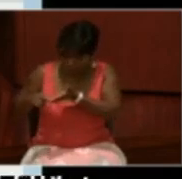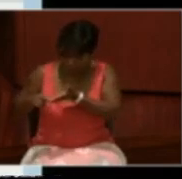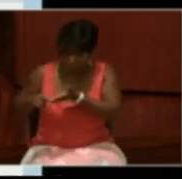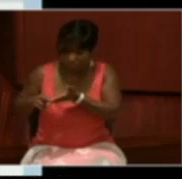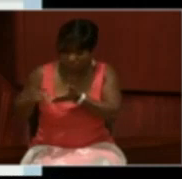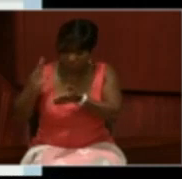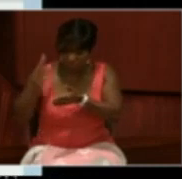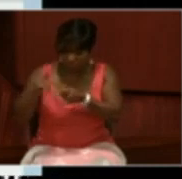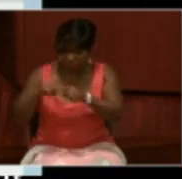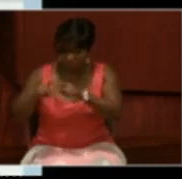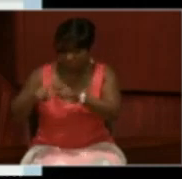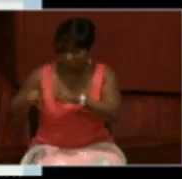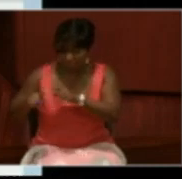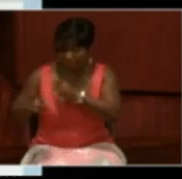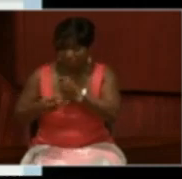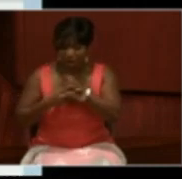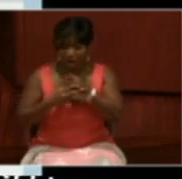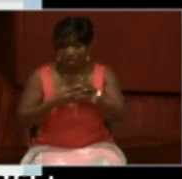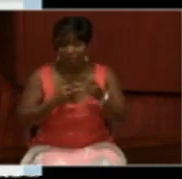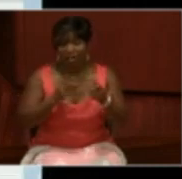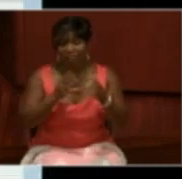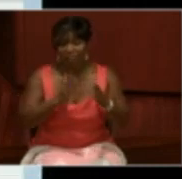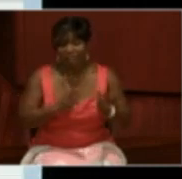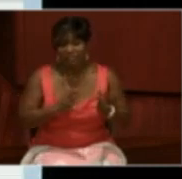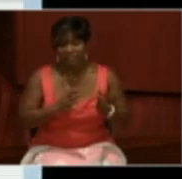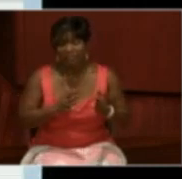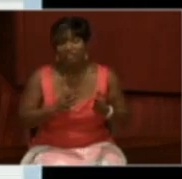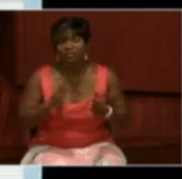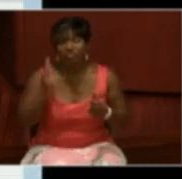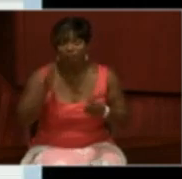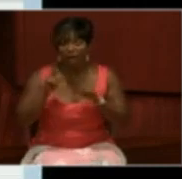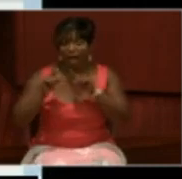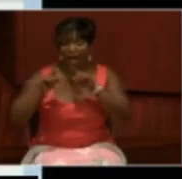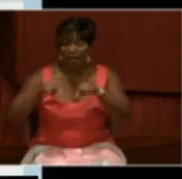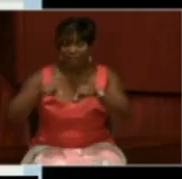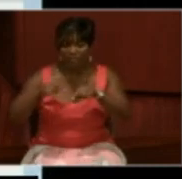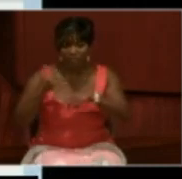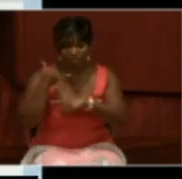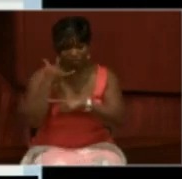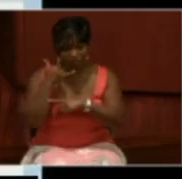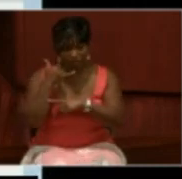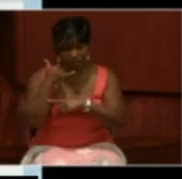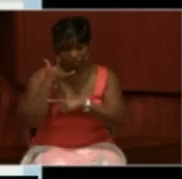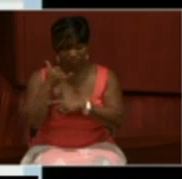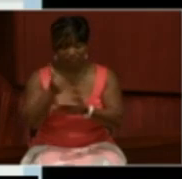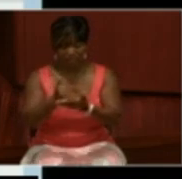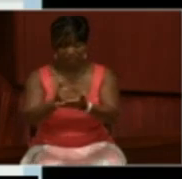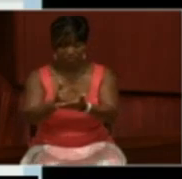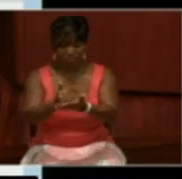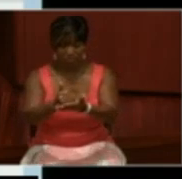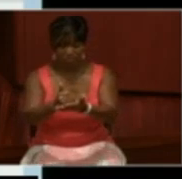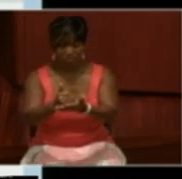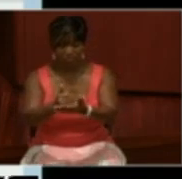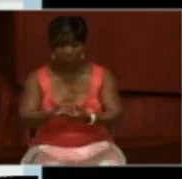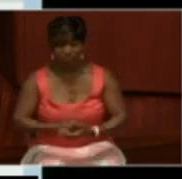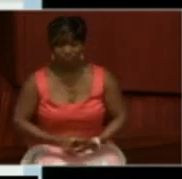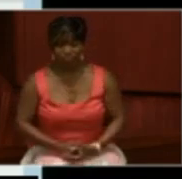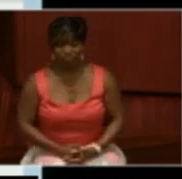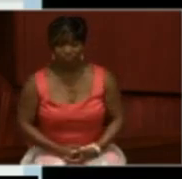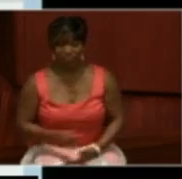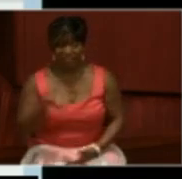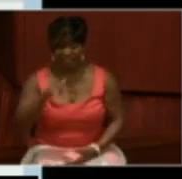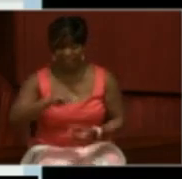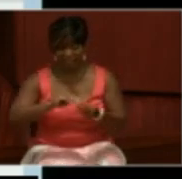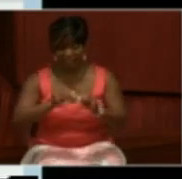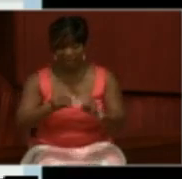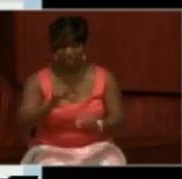be archivists that will be answering those phones at that time to be able to help you. That toll-free